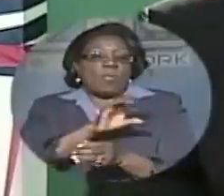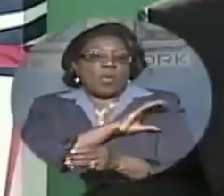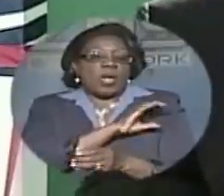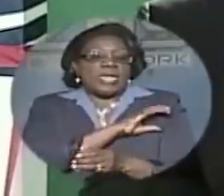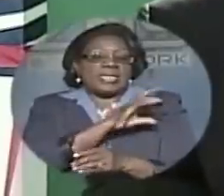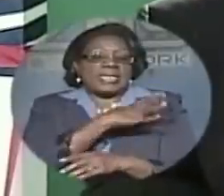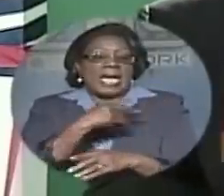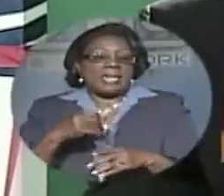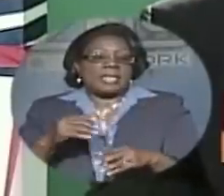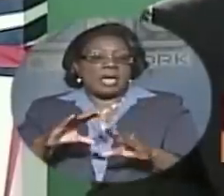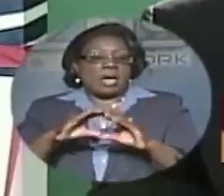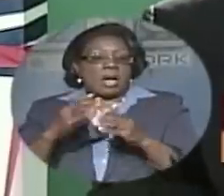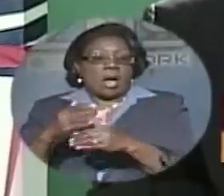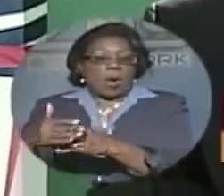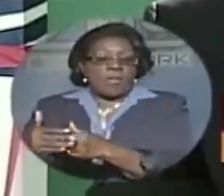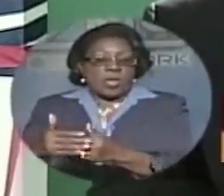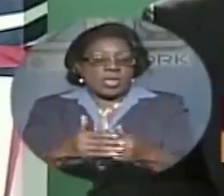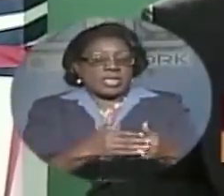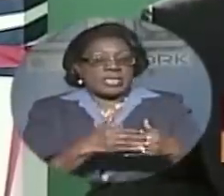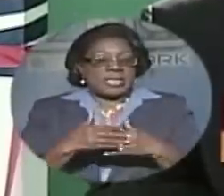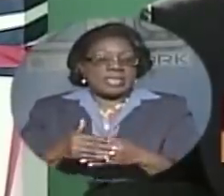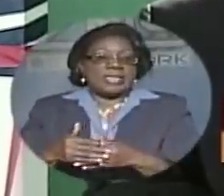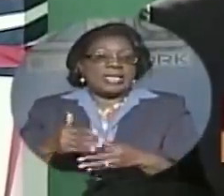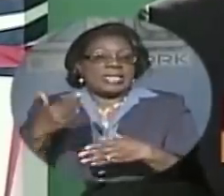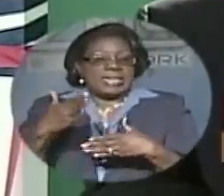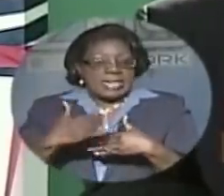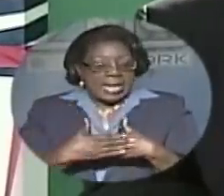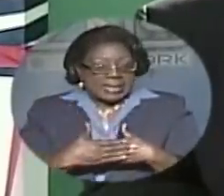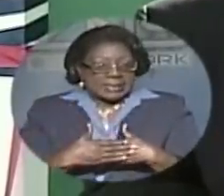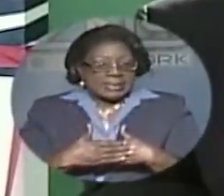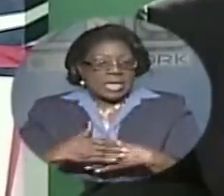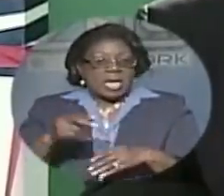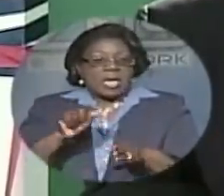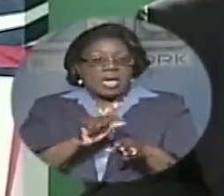The next stop, Governor's Harbor. In Rocksound, Eleuthera, Clint Watson, ZNS News.